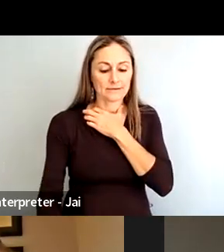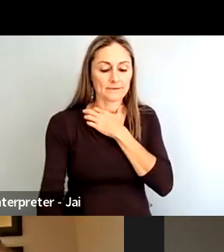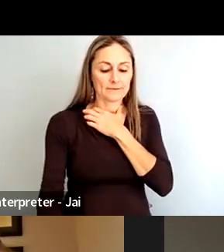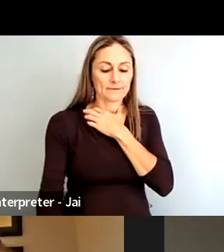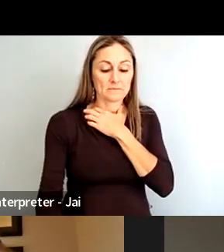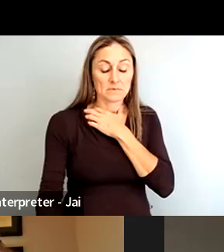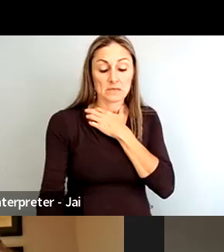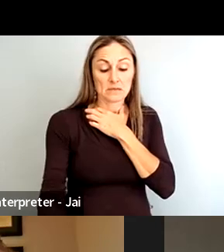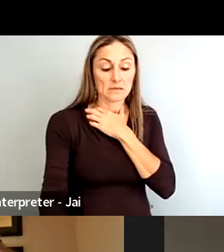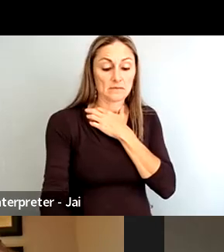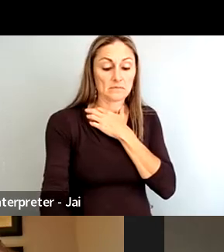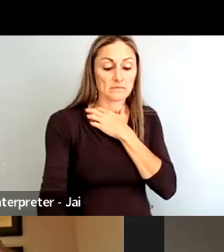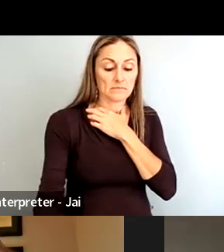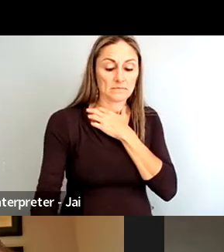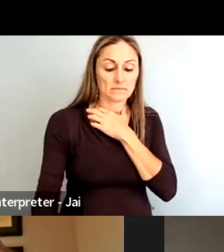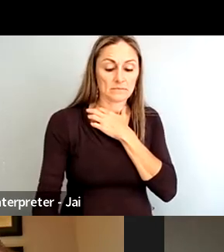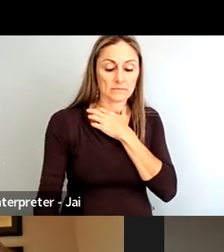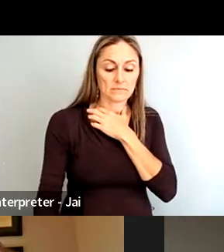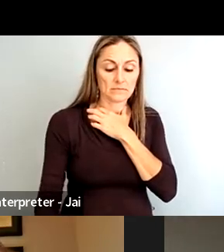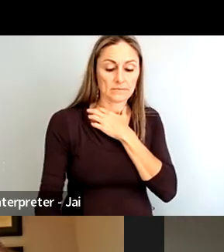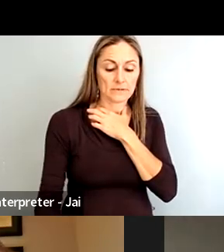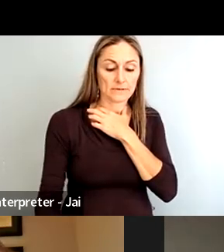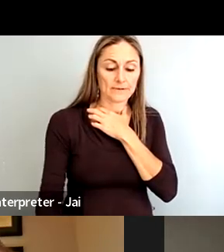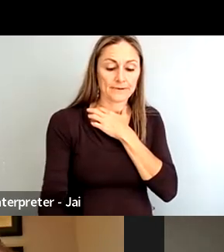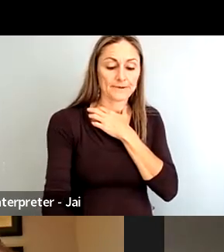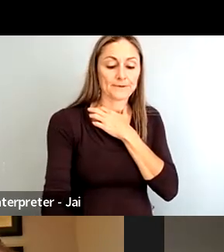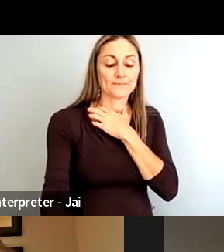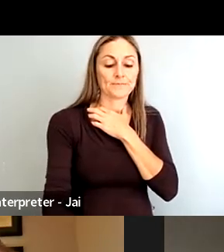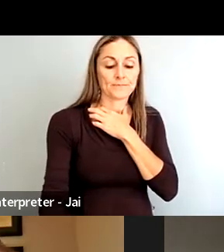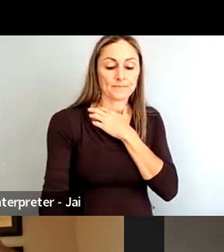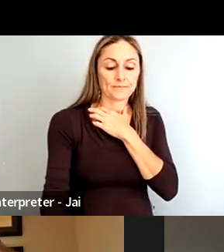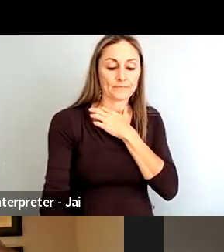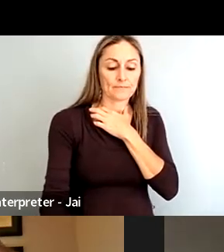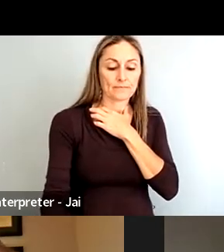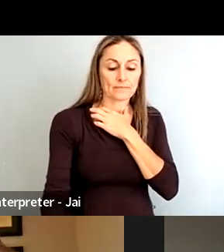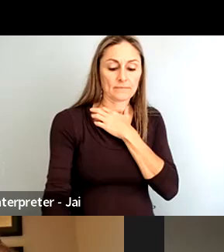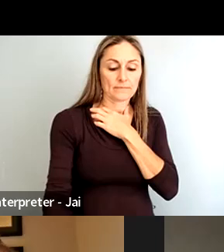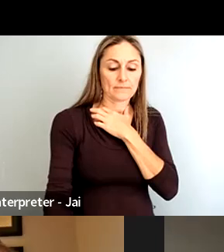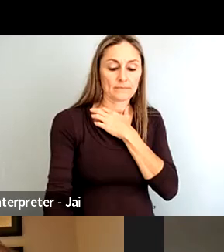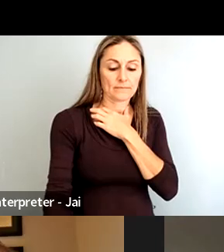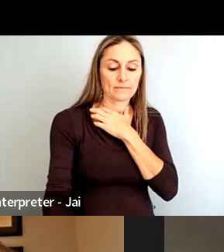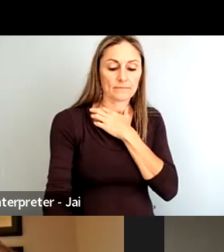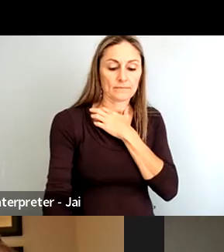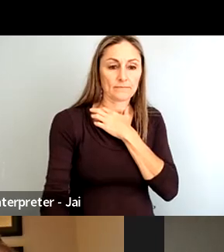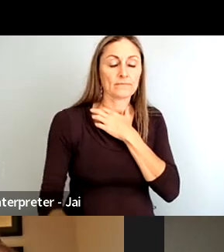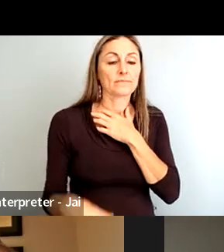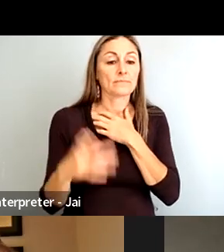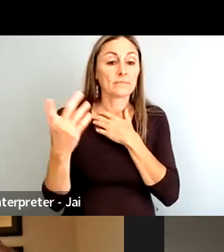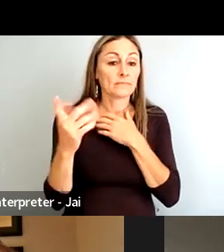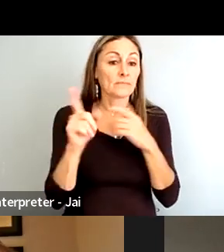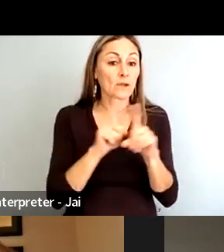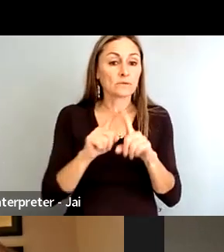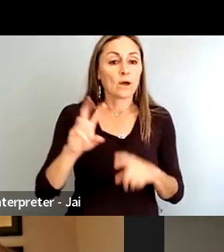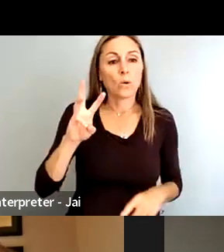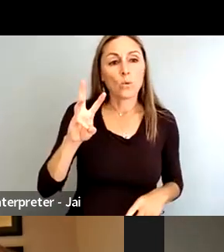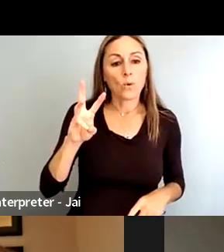it could either be, and some friends from YLF also have Discords too, and they've